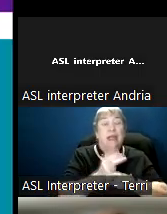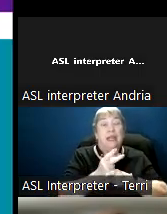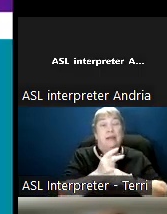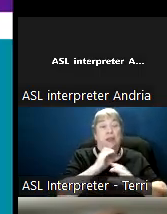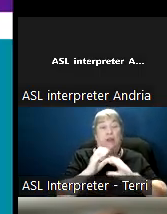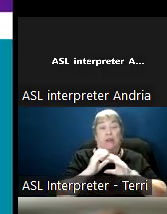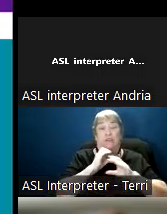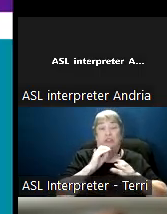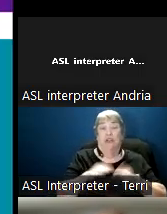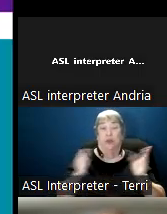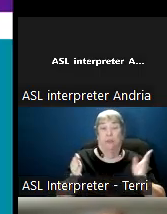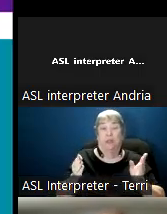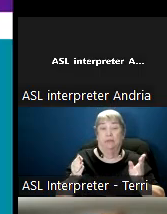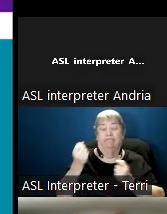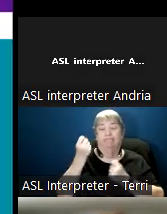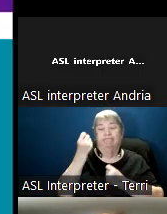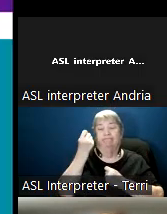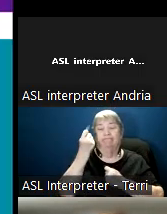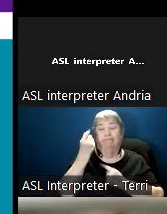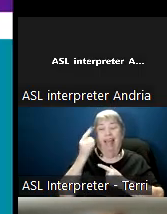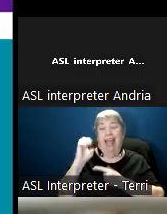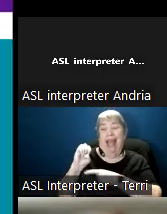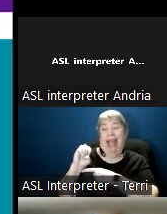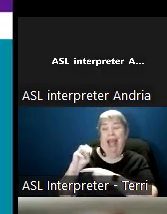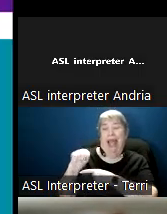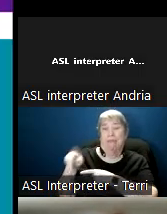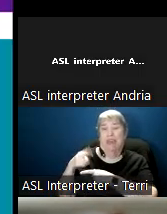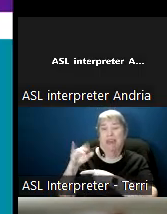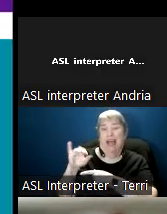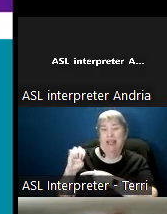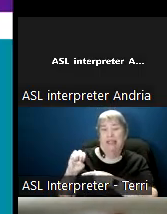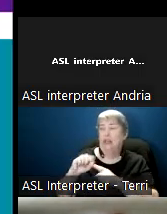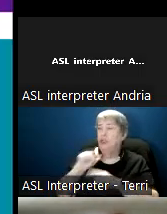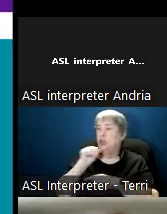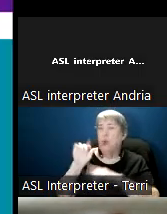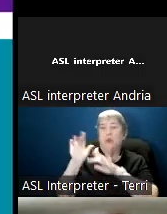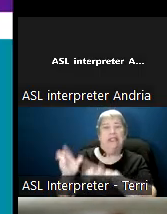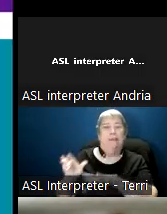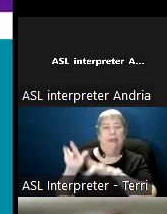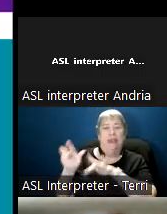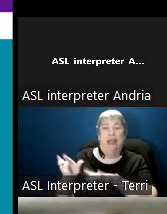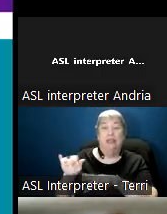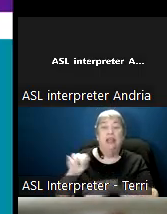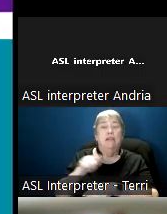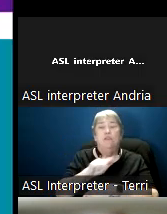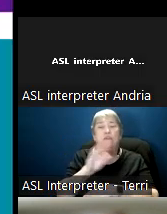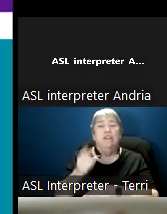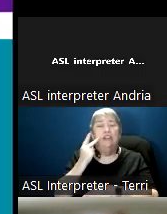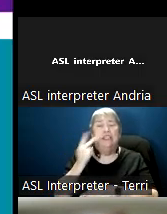Empathize and don't sympathize. If you've never seen the Brene Brown video on empathy versus sympathy, I highly recommend it.